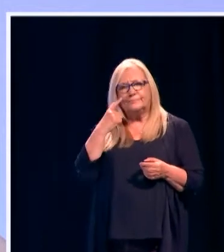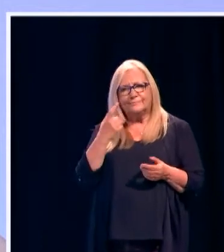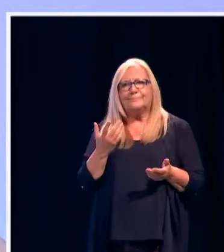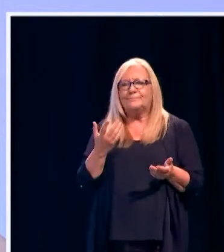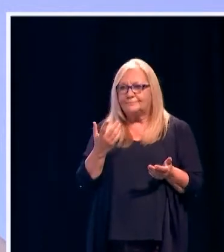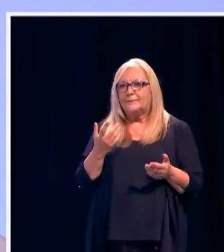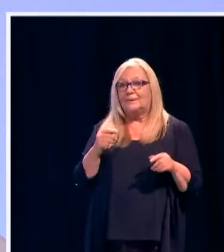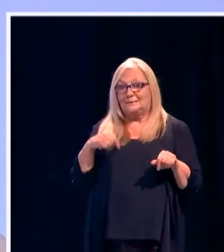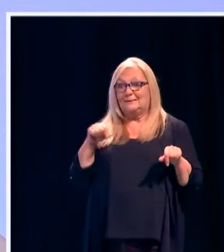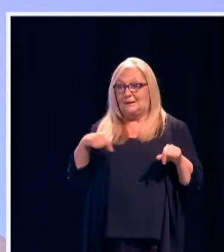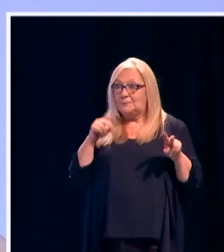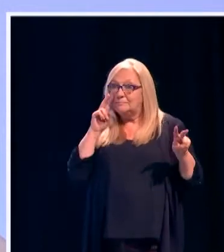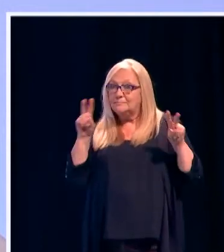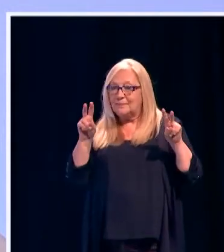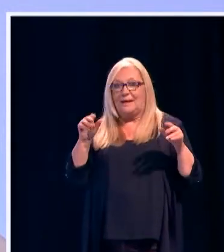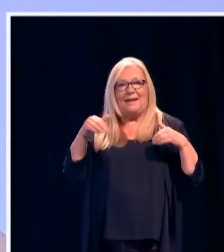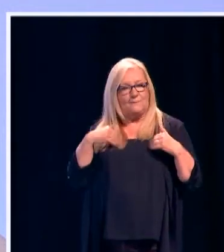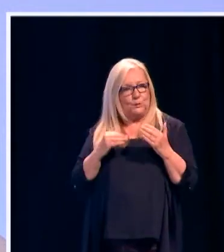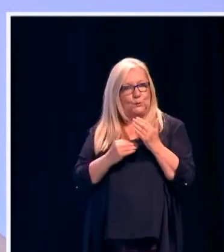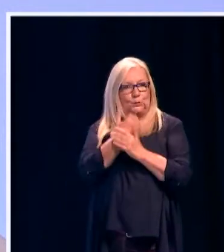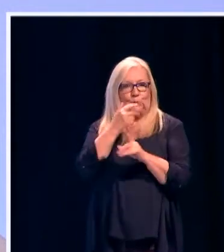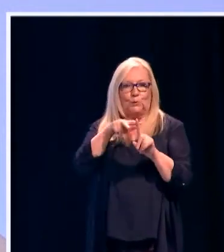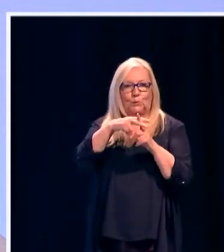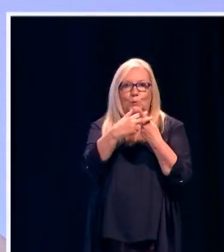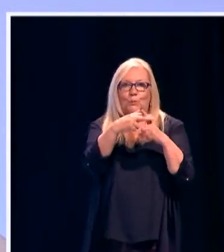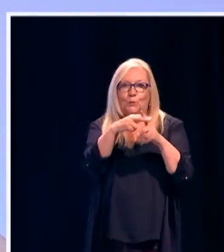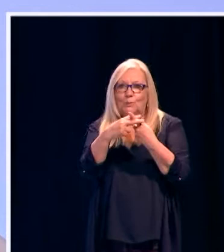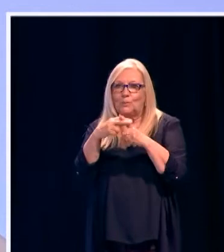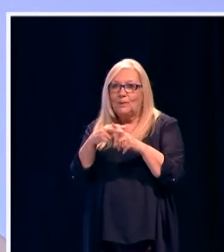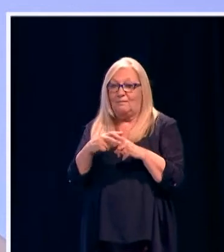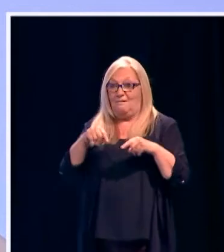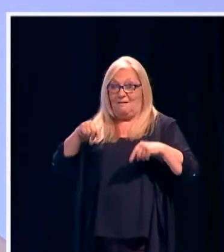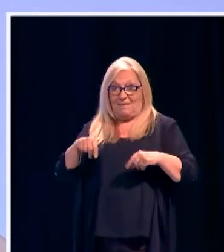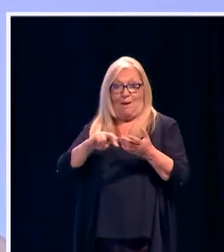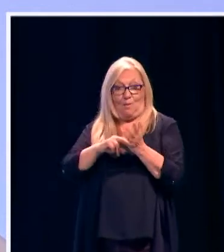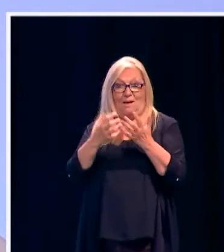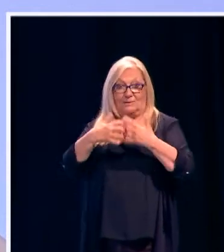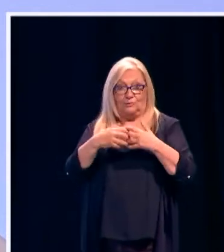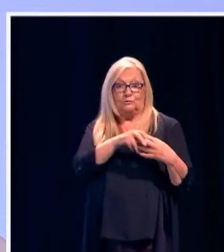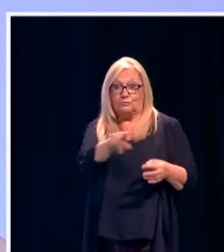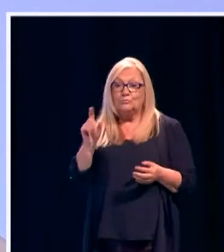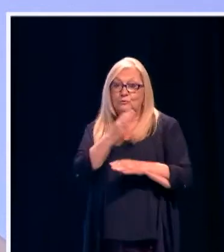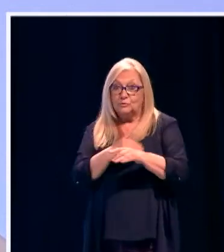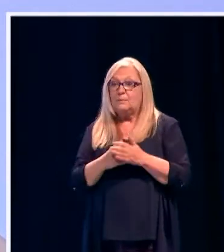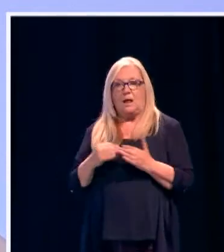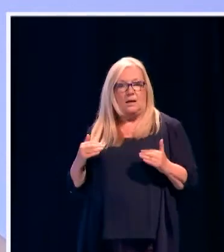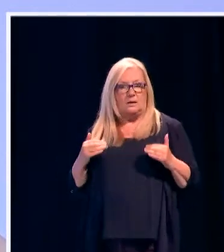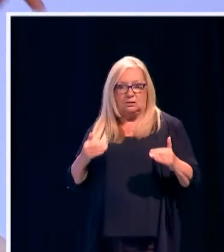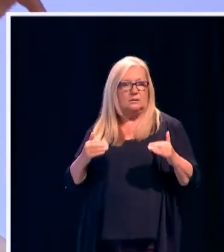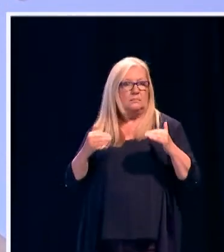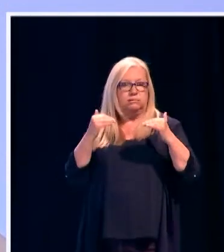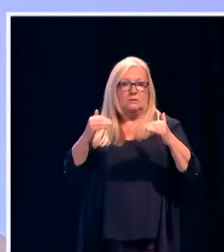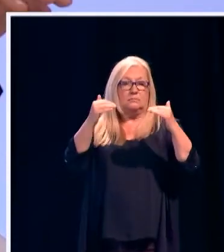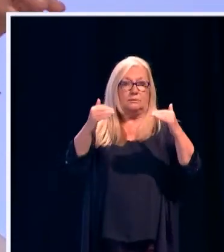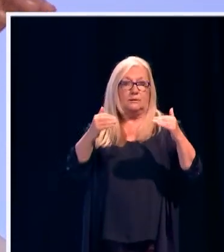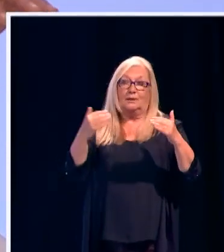new tools that are available to people. The technology that will help people with disabilities as we move forward is not necessarily the technology we've been used